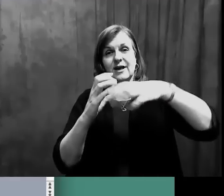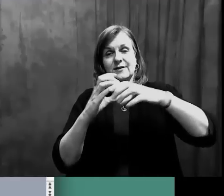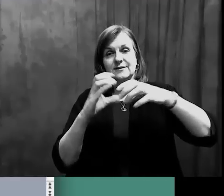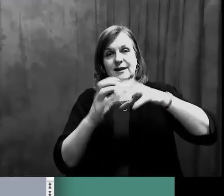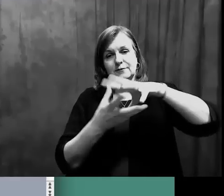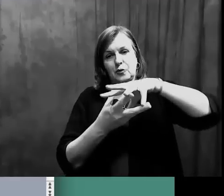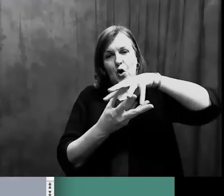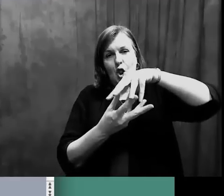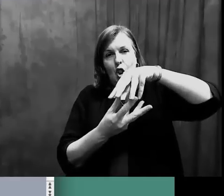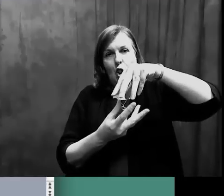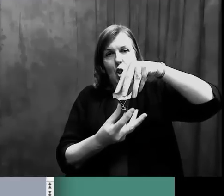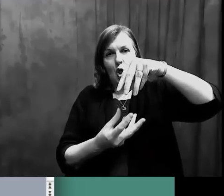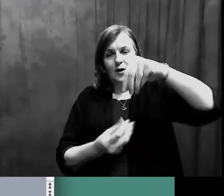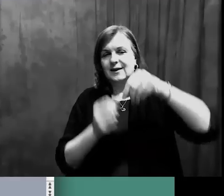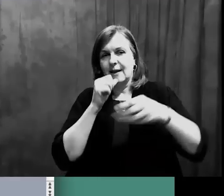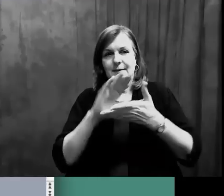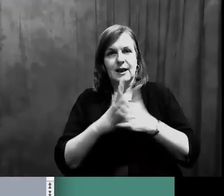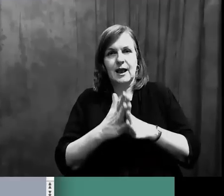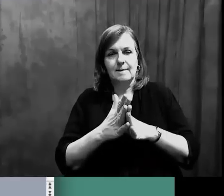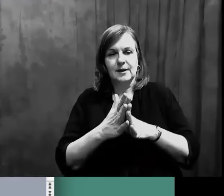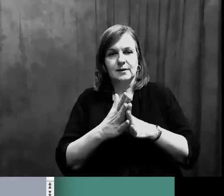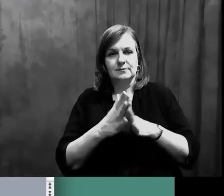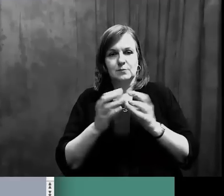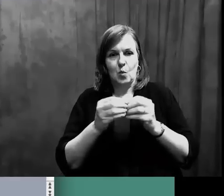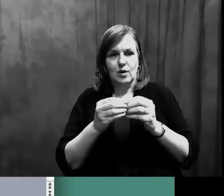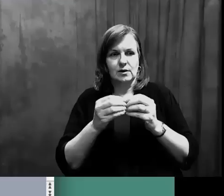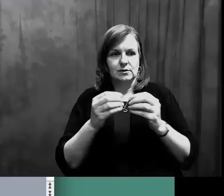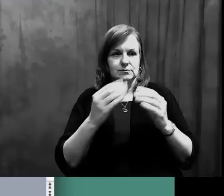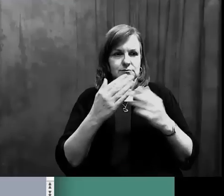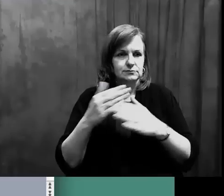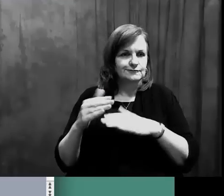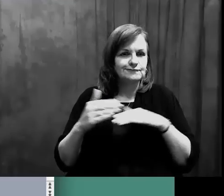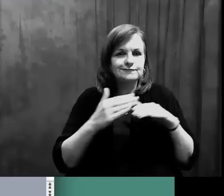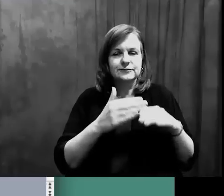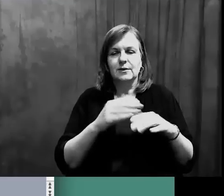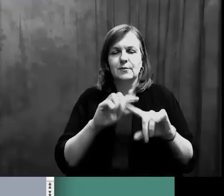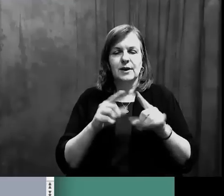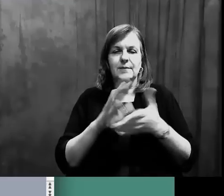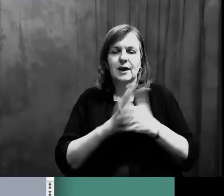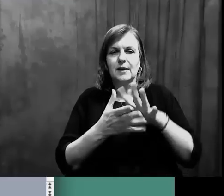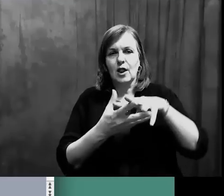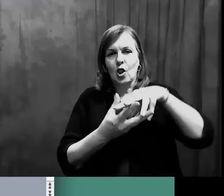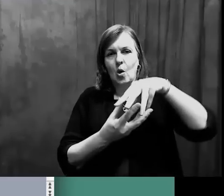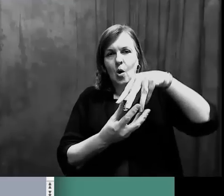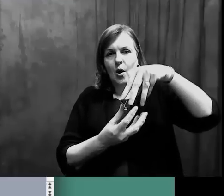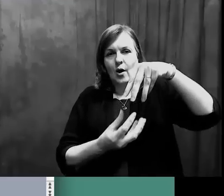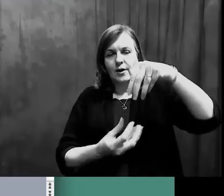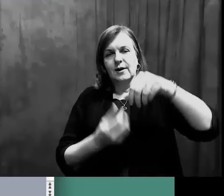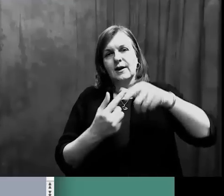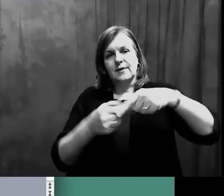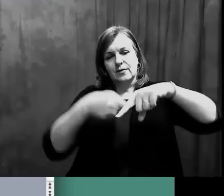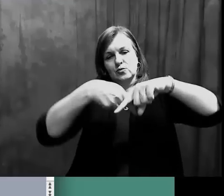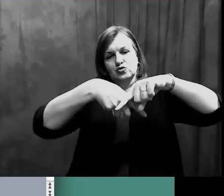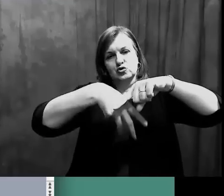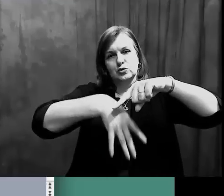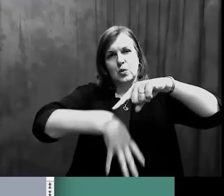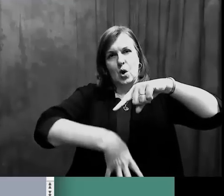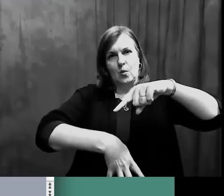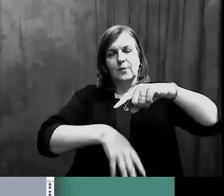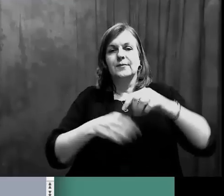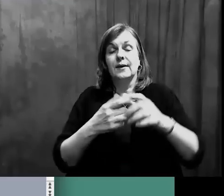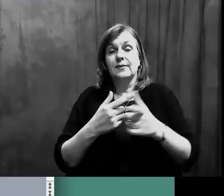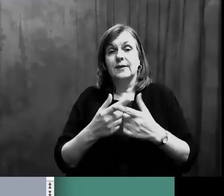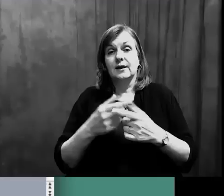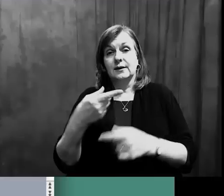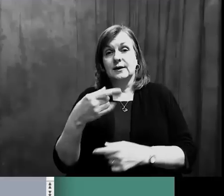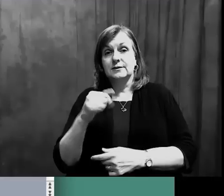and then we go into a phase where the cells will just elongate. They're not becoming more numerous, they're just getting longer so that those roots